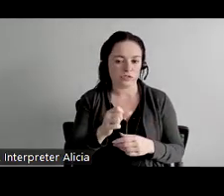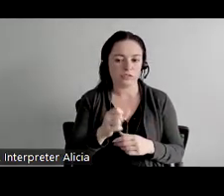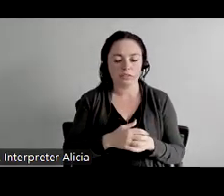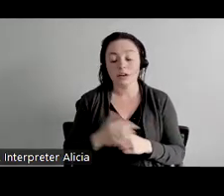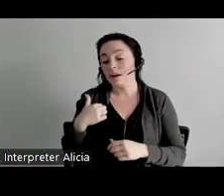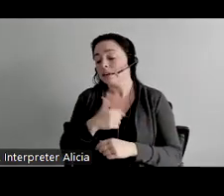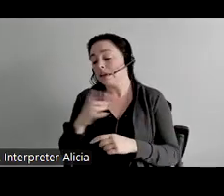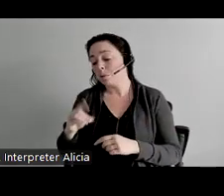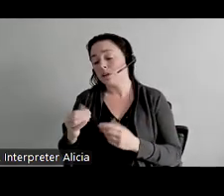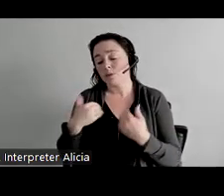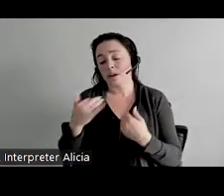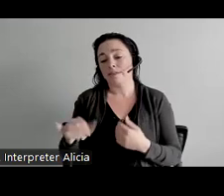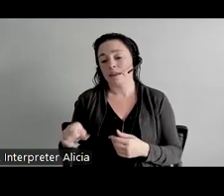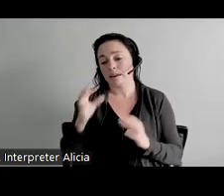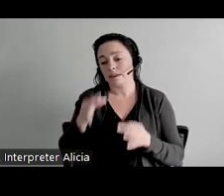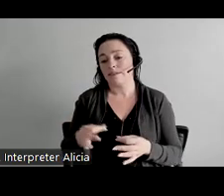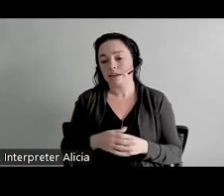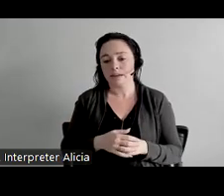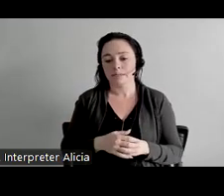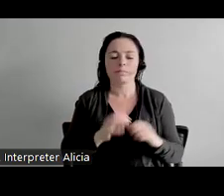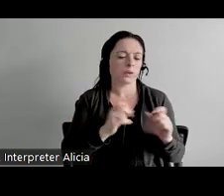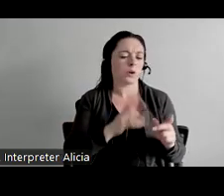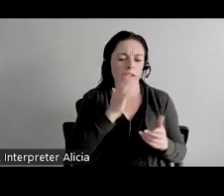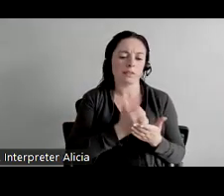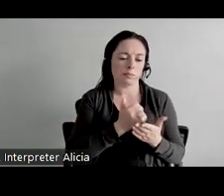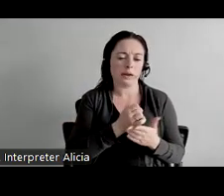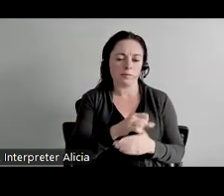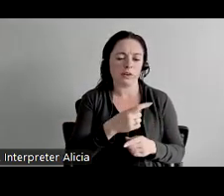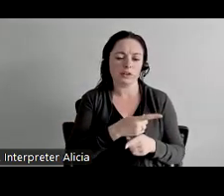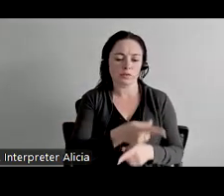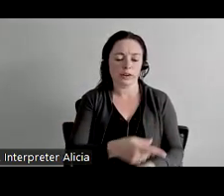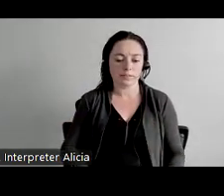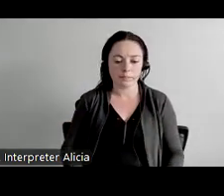you. that. That would be We so definitely have helpful. that. Yeah, that would be helpful. Yeah. You're right. Thanks.